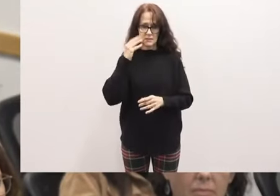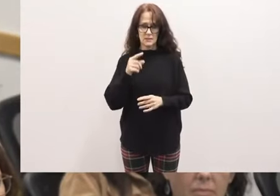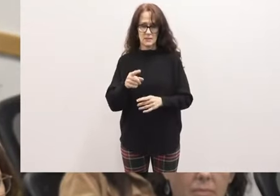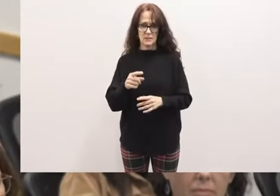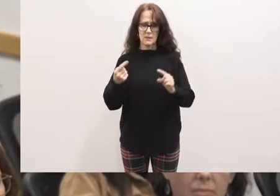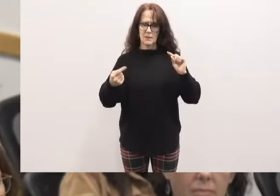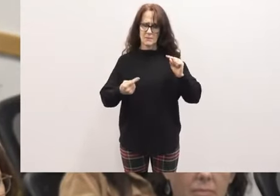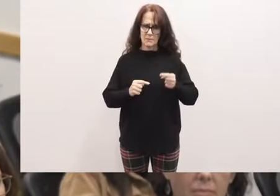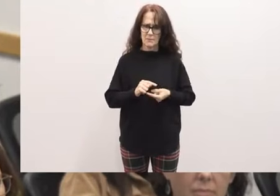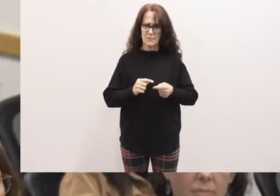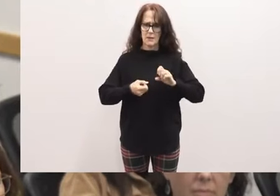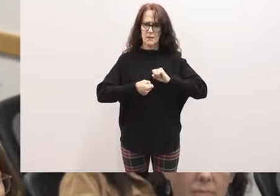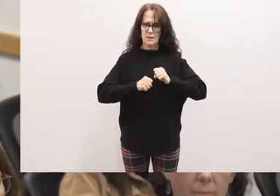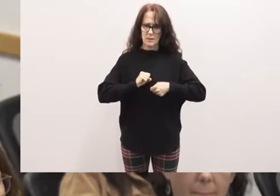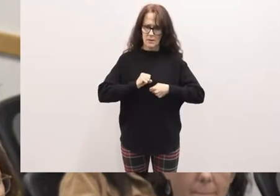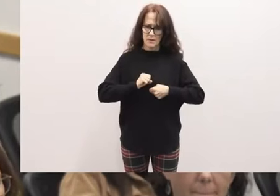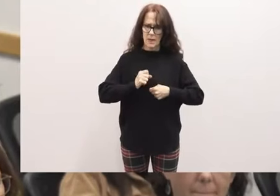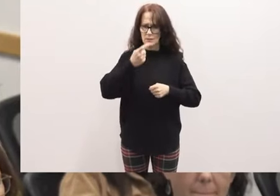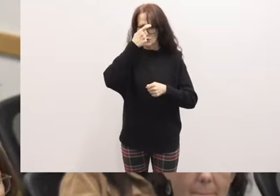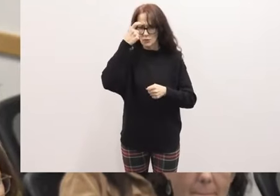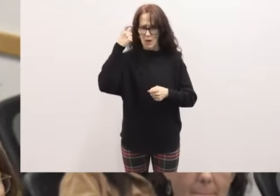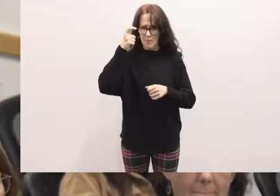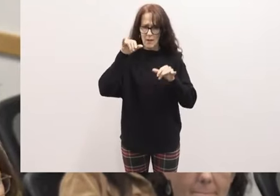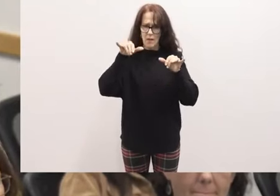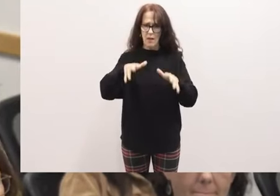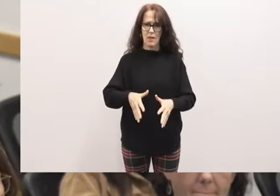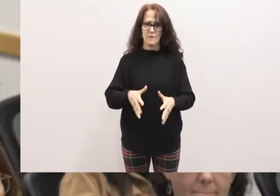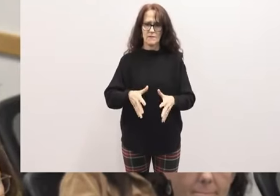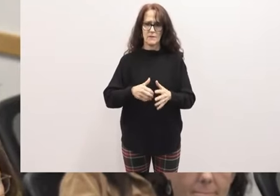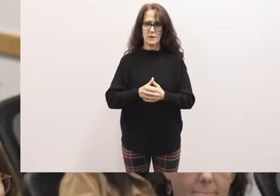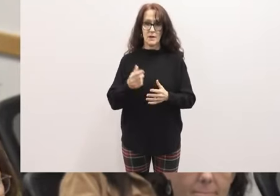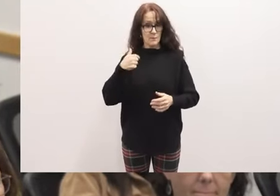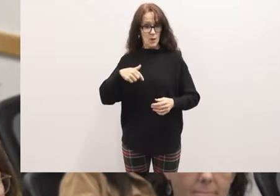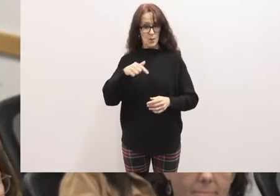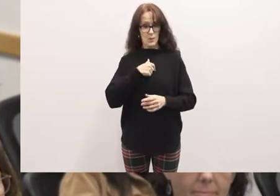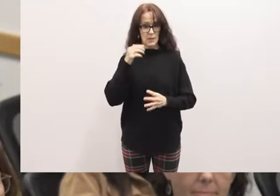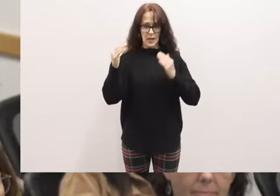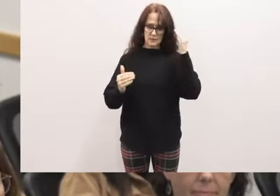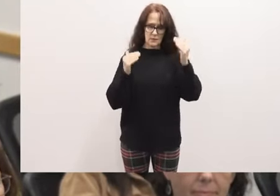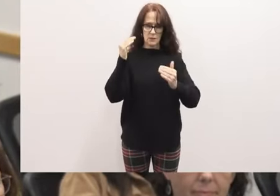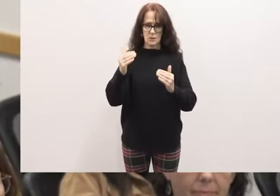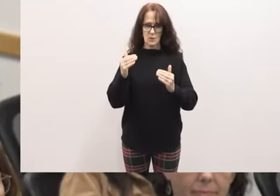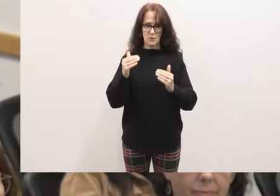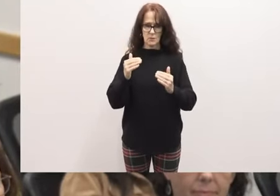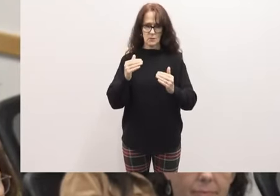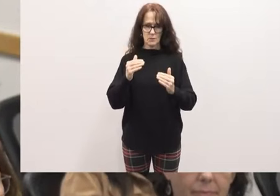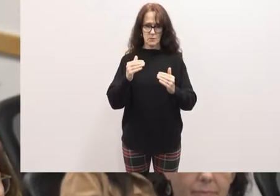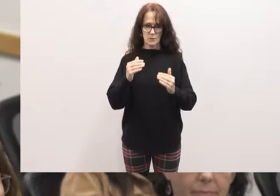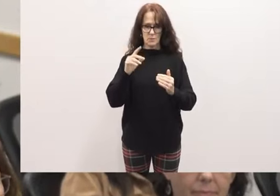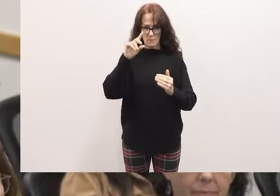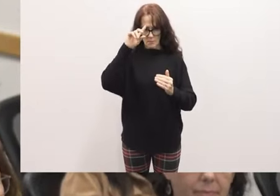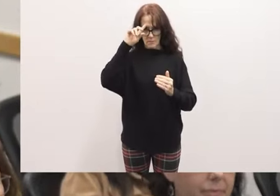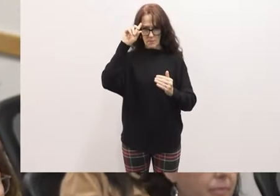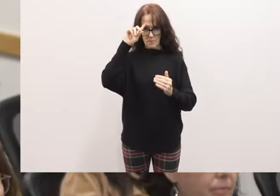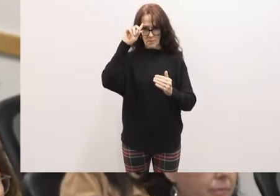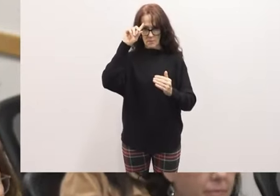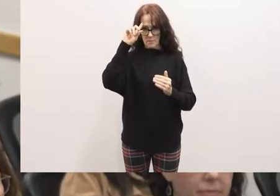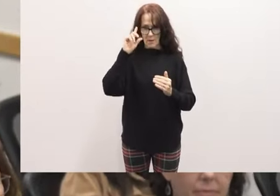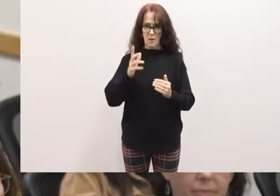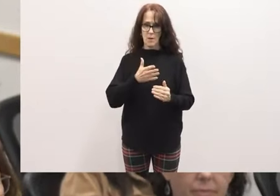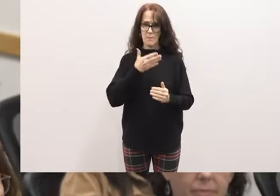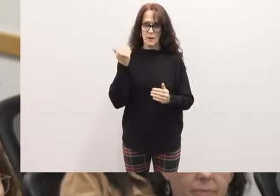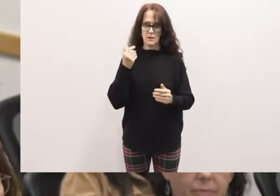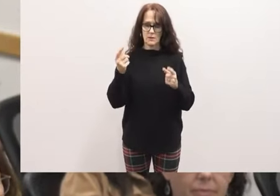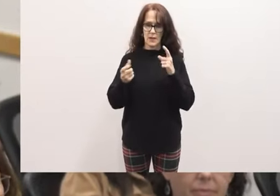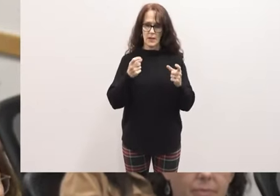painful, and it can be traumatizing. But we as adults are potentially better equipped to deal with